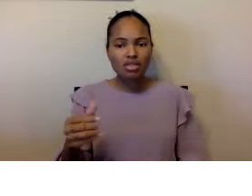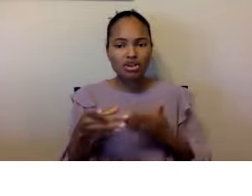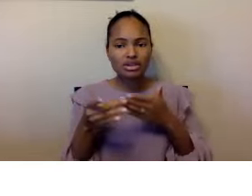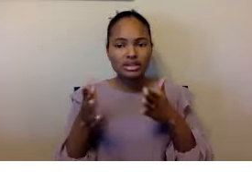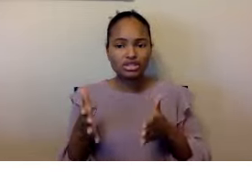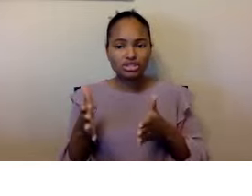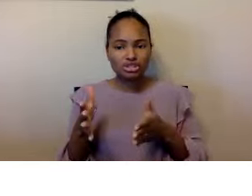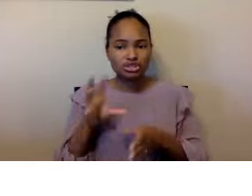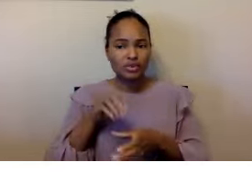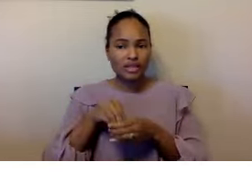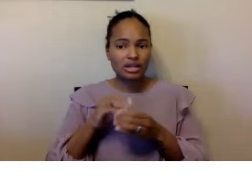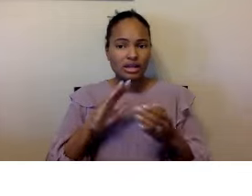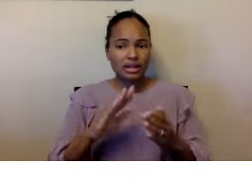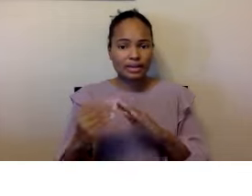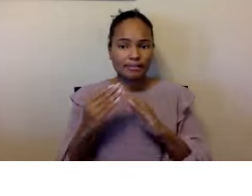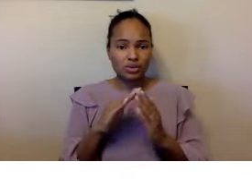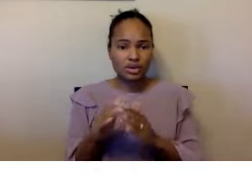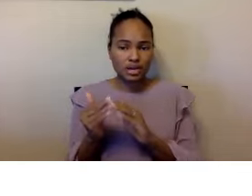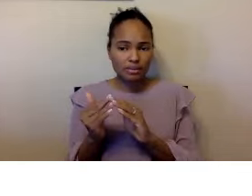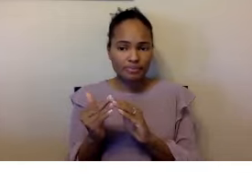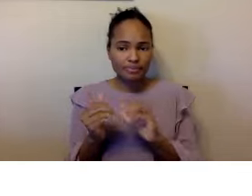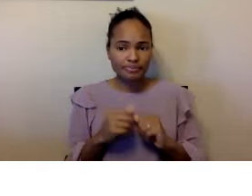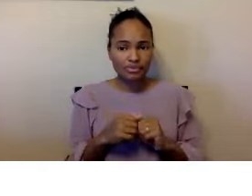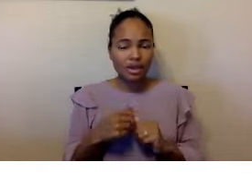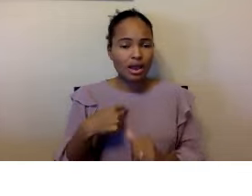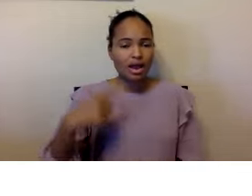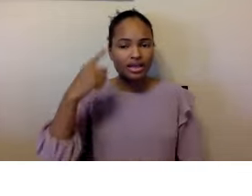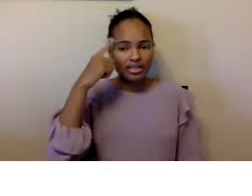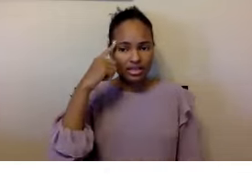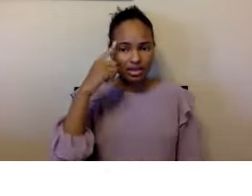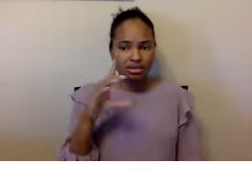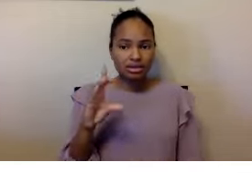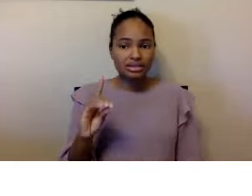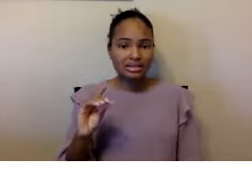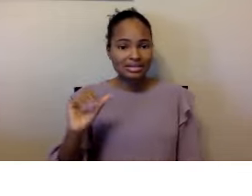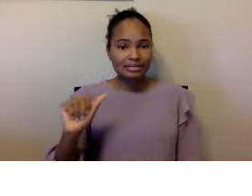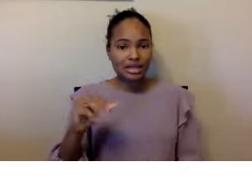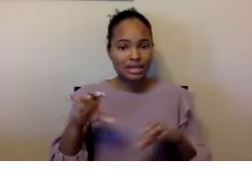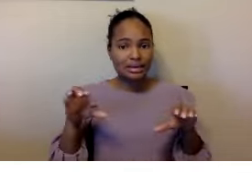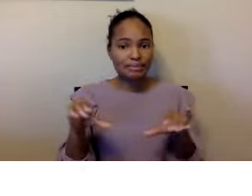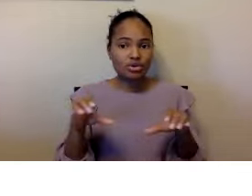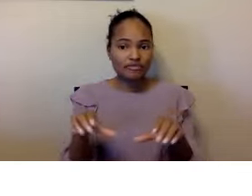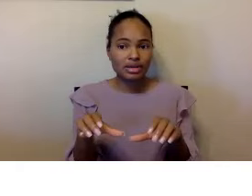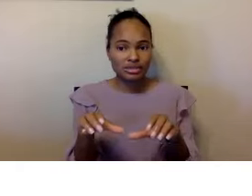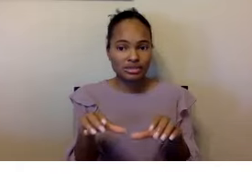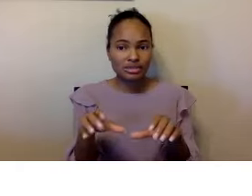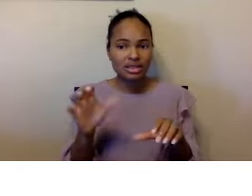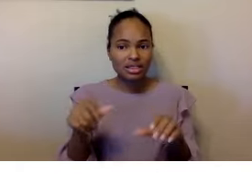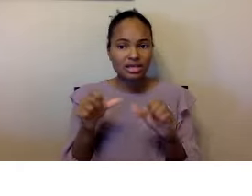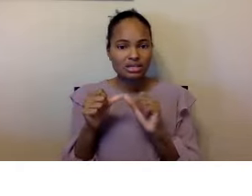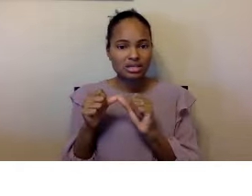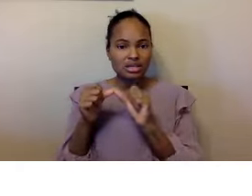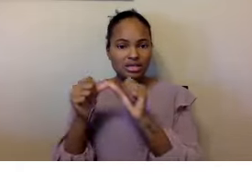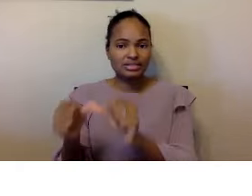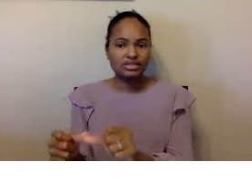community. And I think the disability movement is a